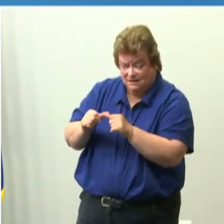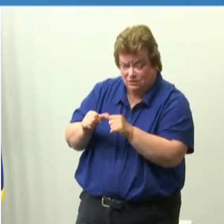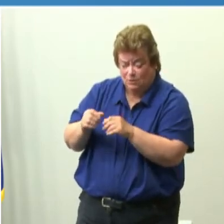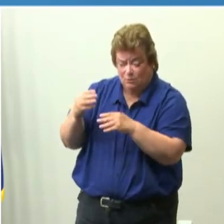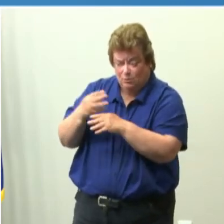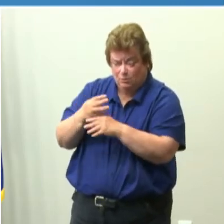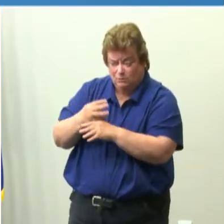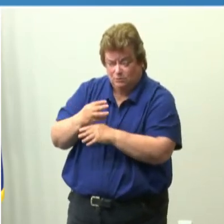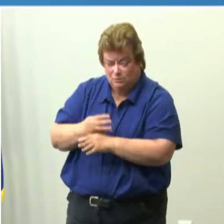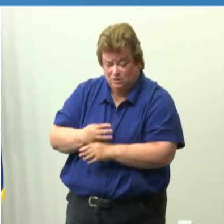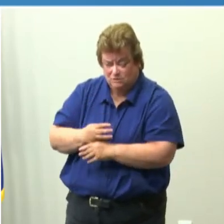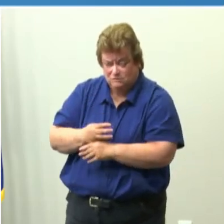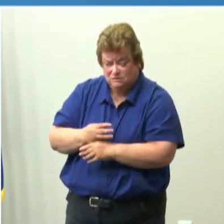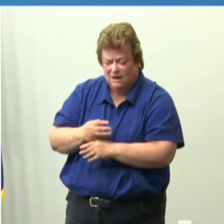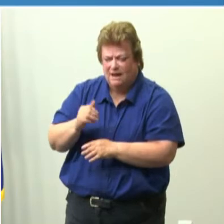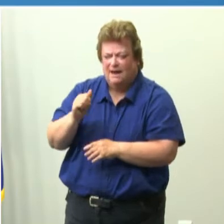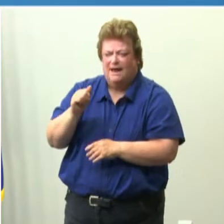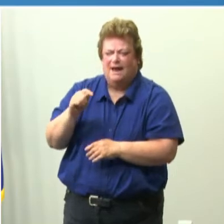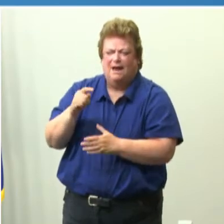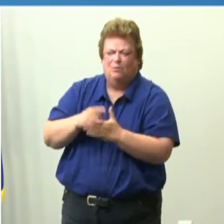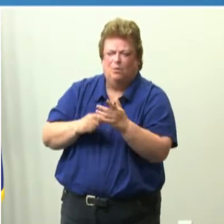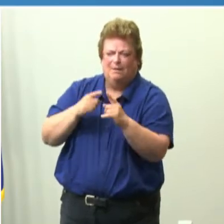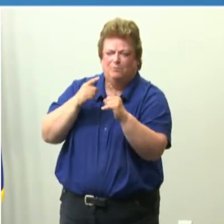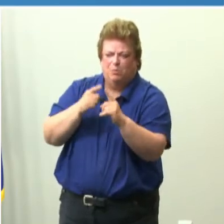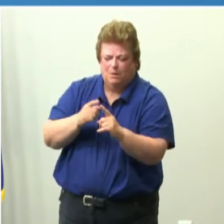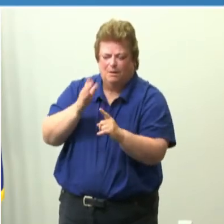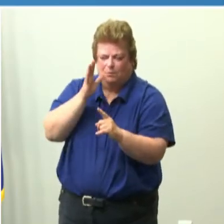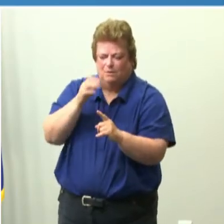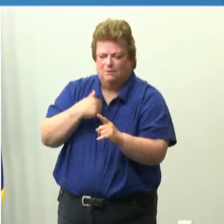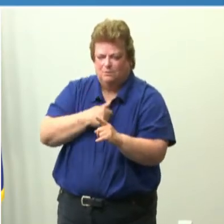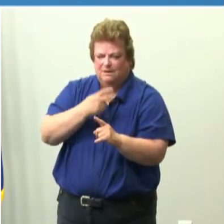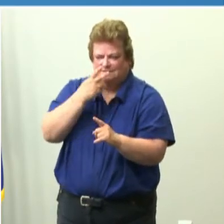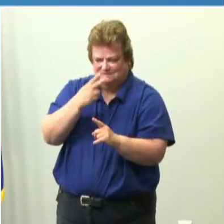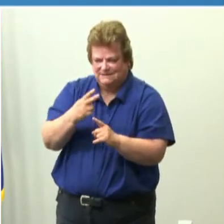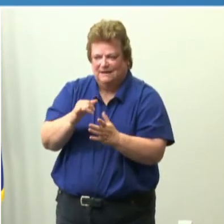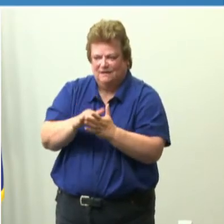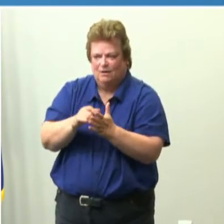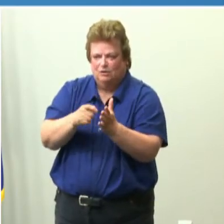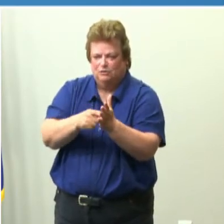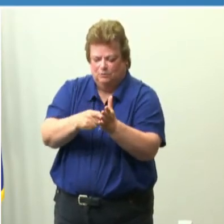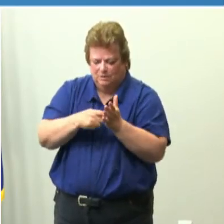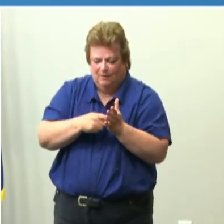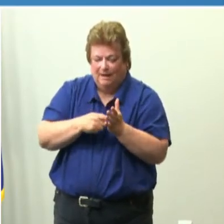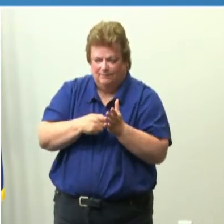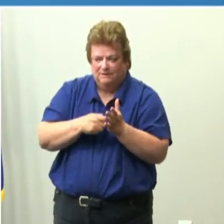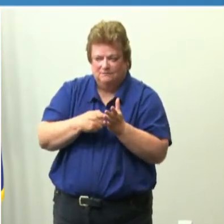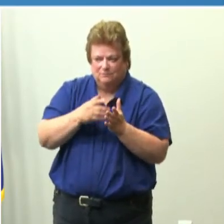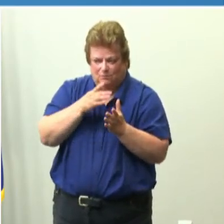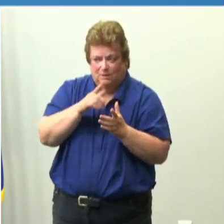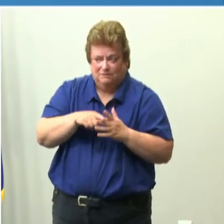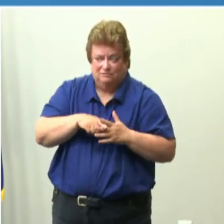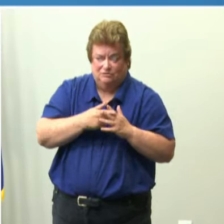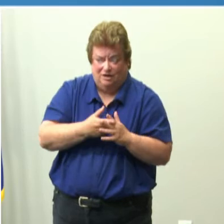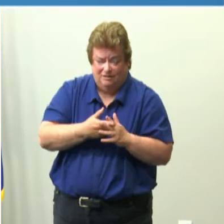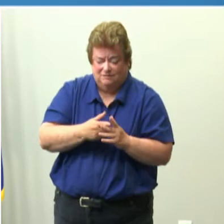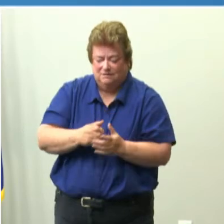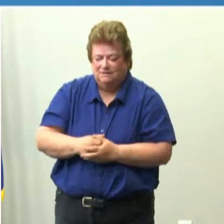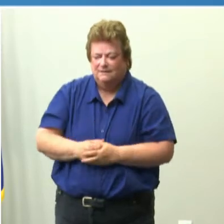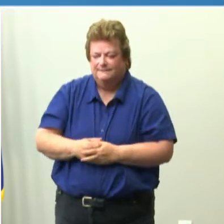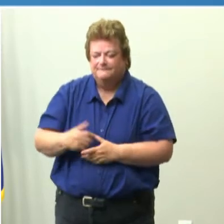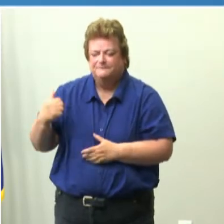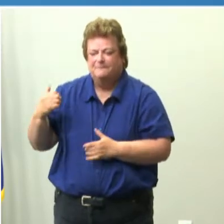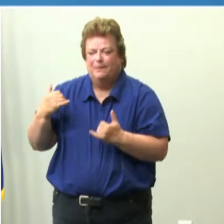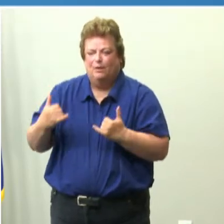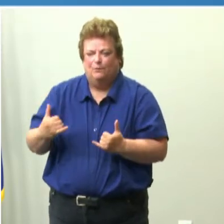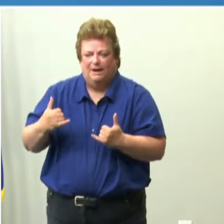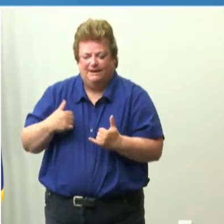see what happens. I guess at what point will we see those adjustments when we get, to a certain point where it's time to do that? Well, we're right now looking